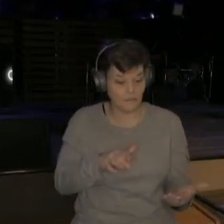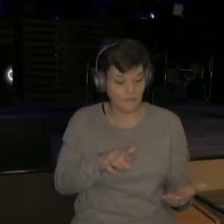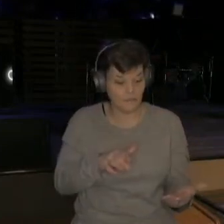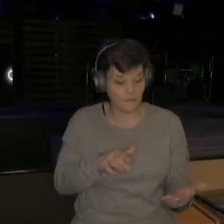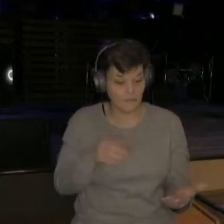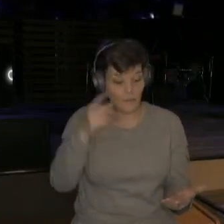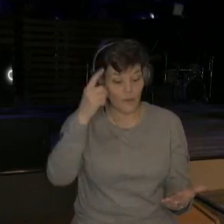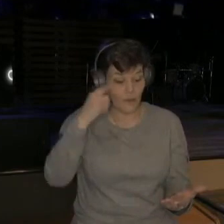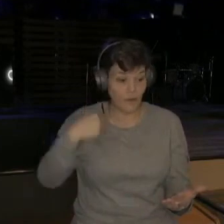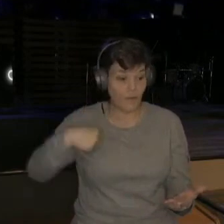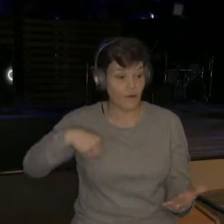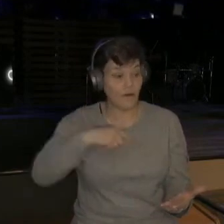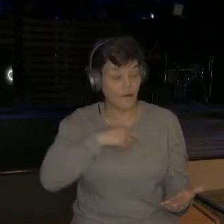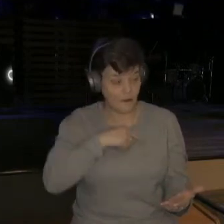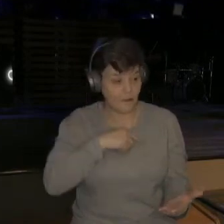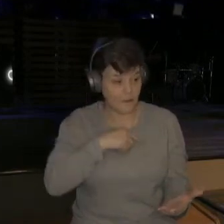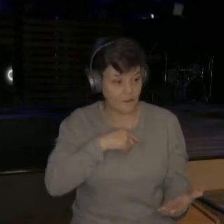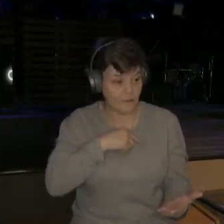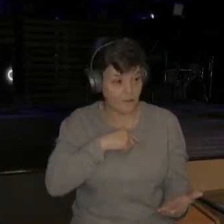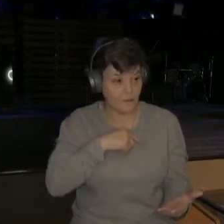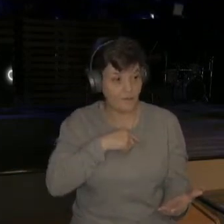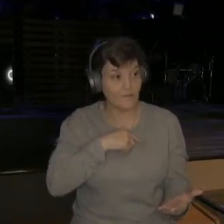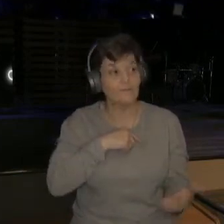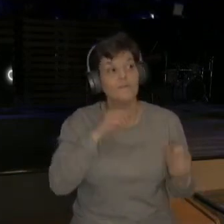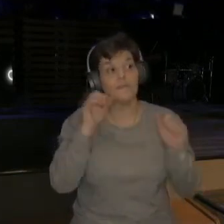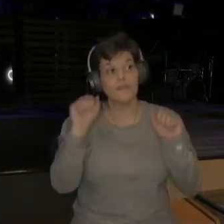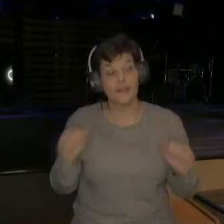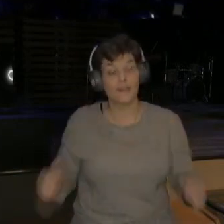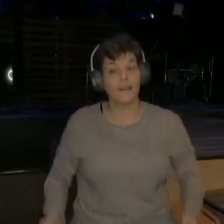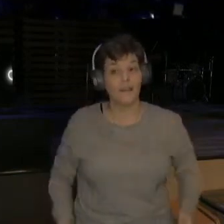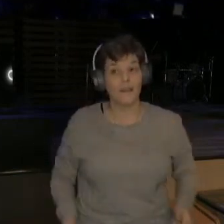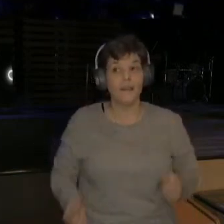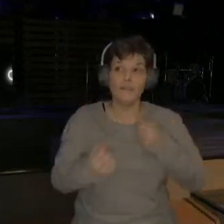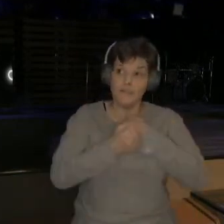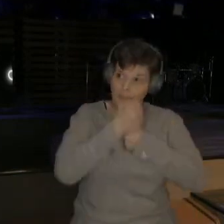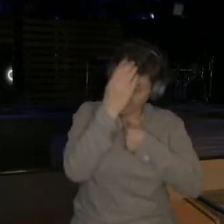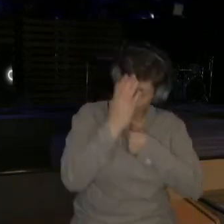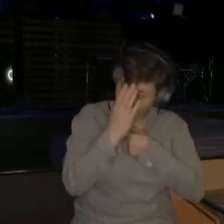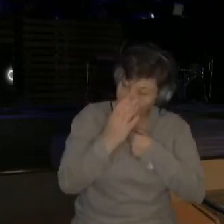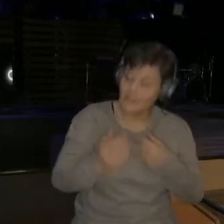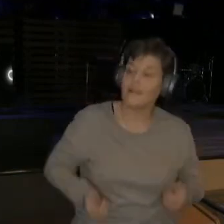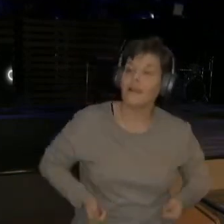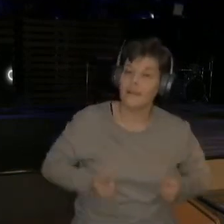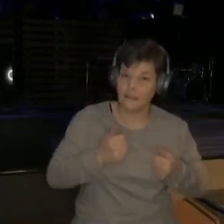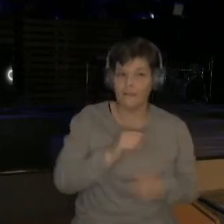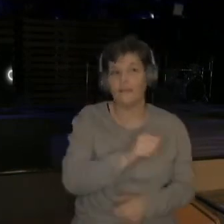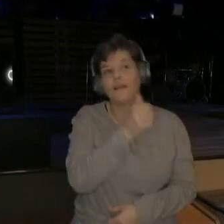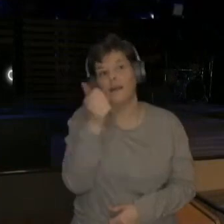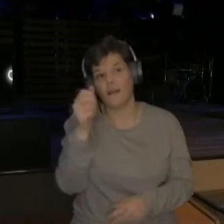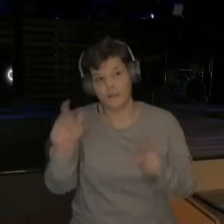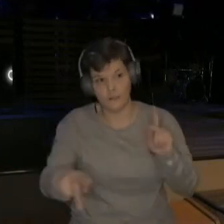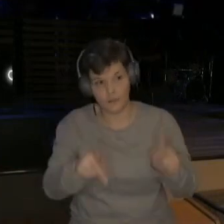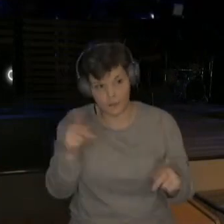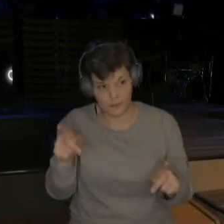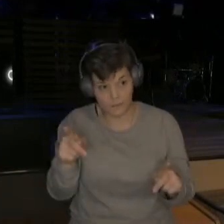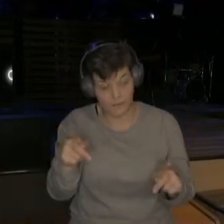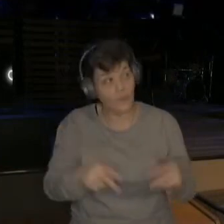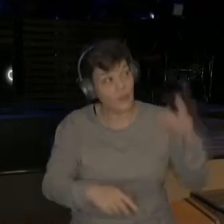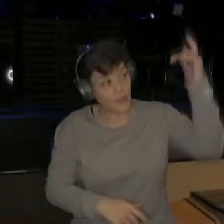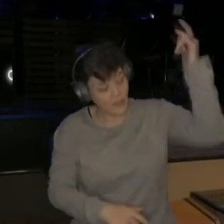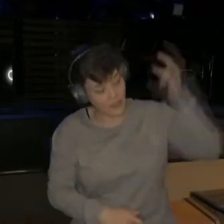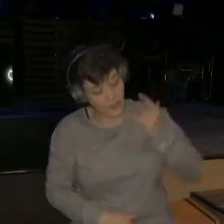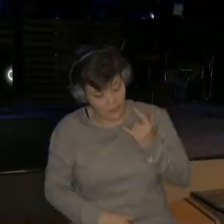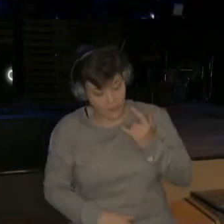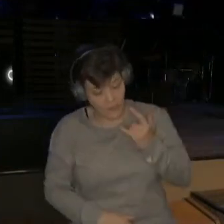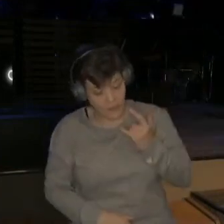should propel us to love God and love others in return. God first loved us and will